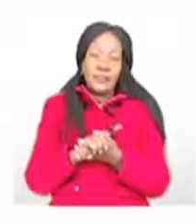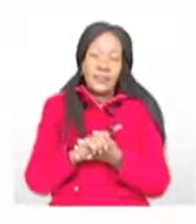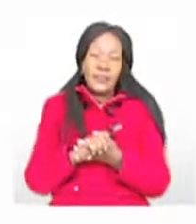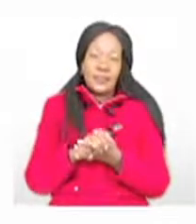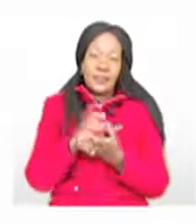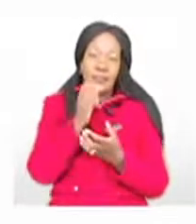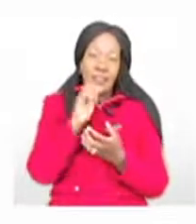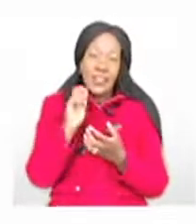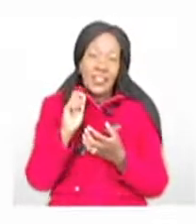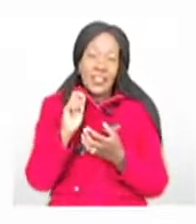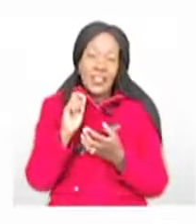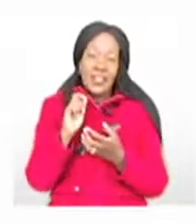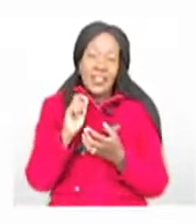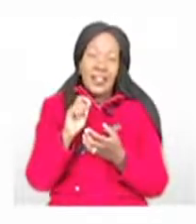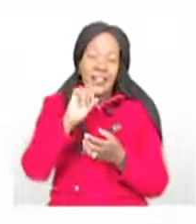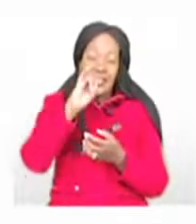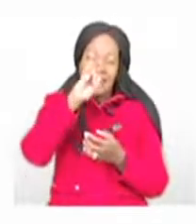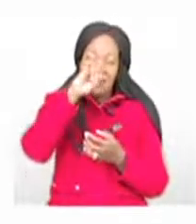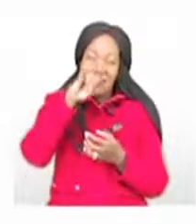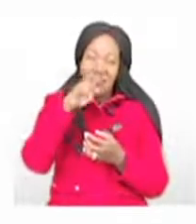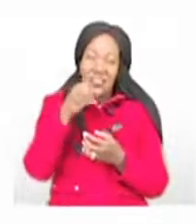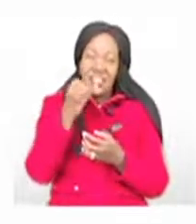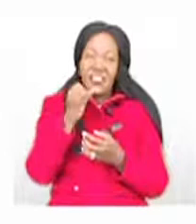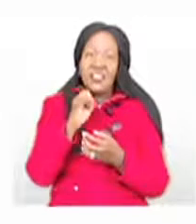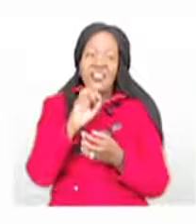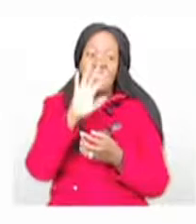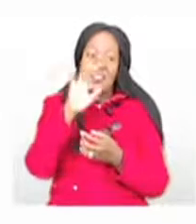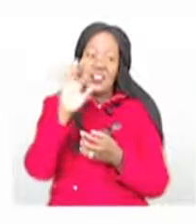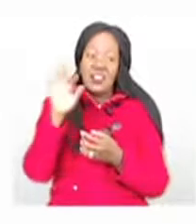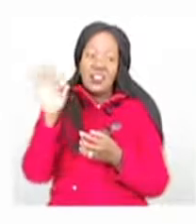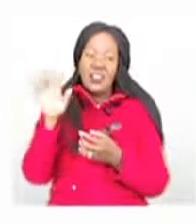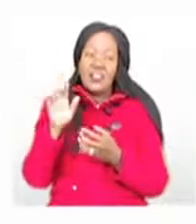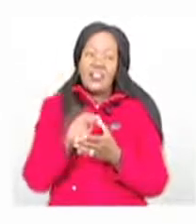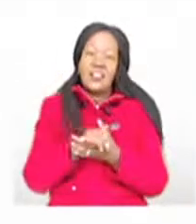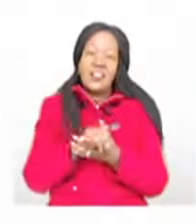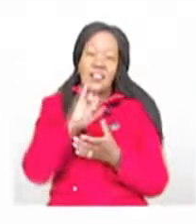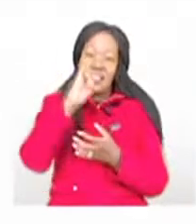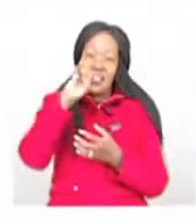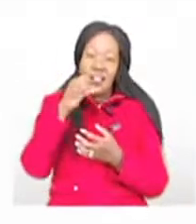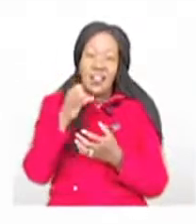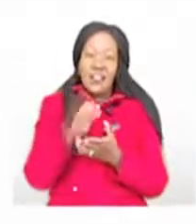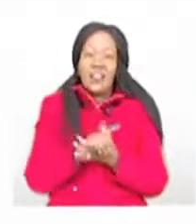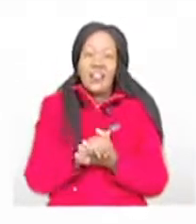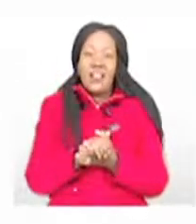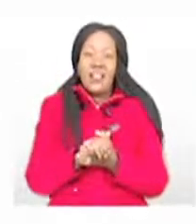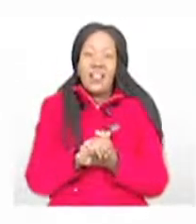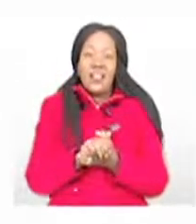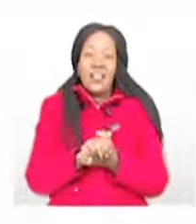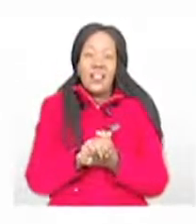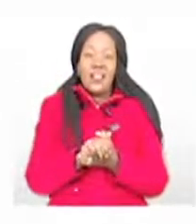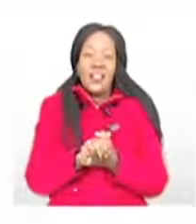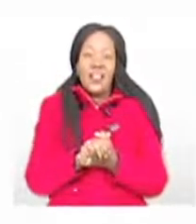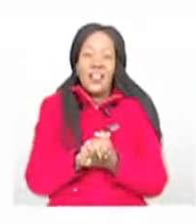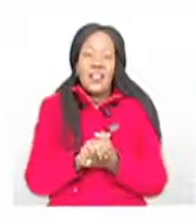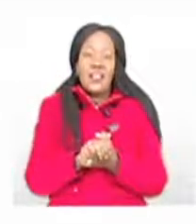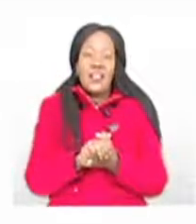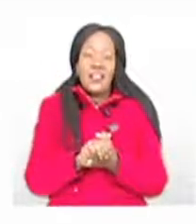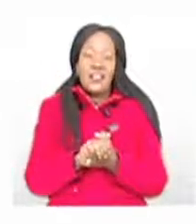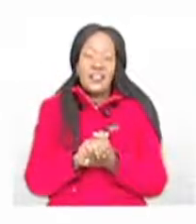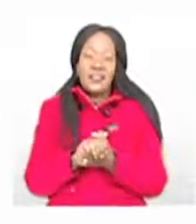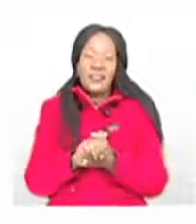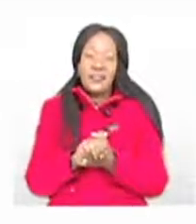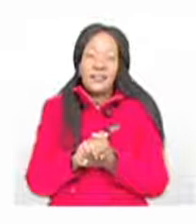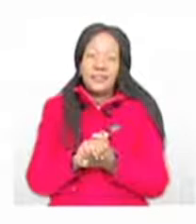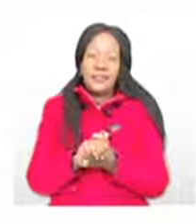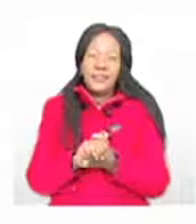write letter J. Now, do we know what is the sound for letter